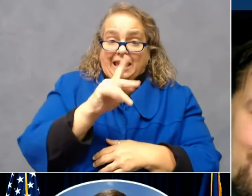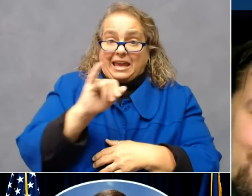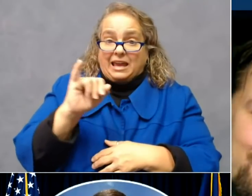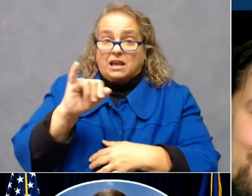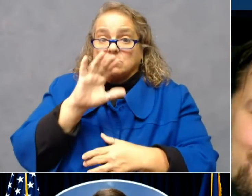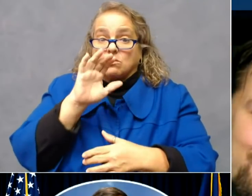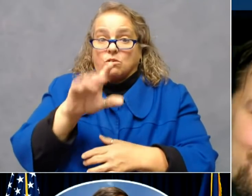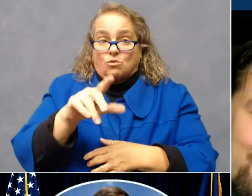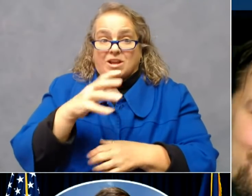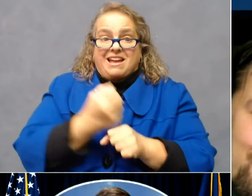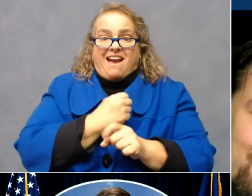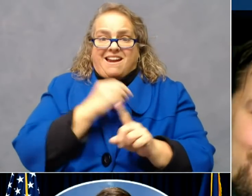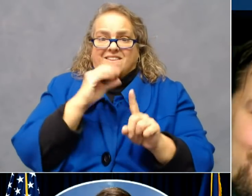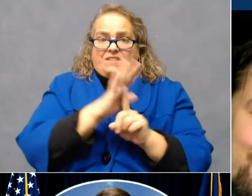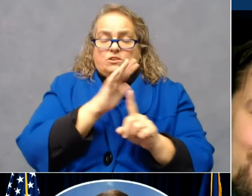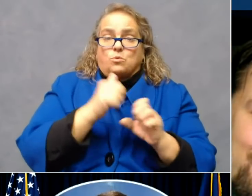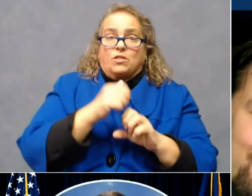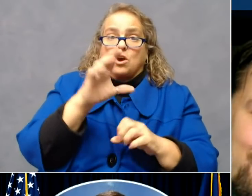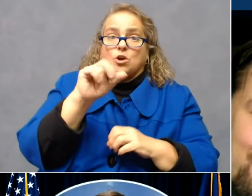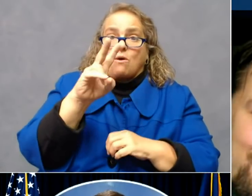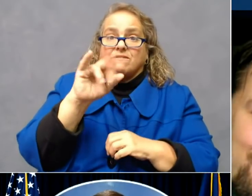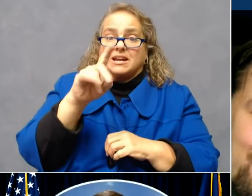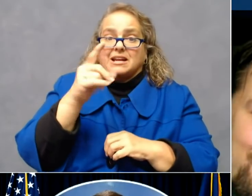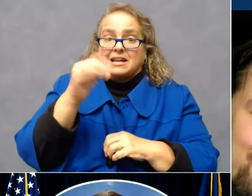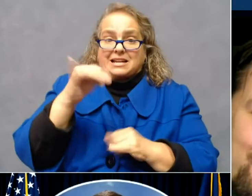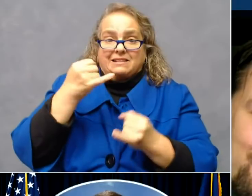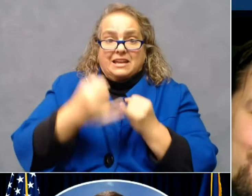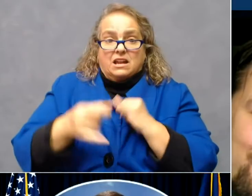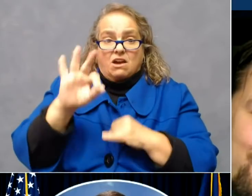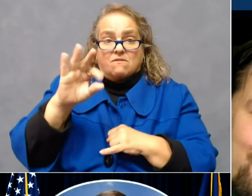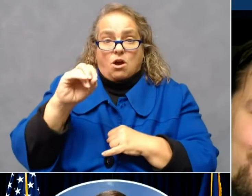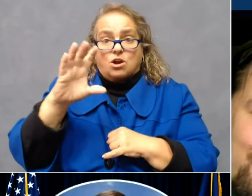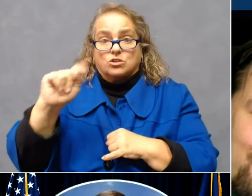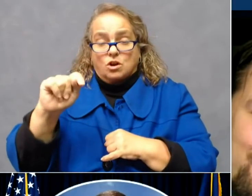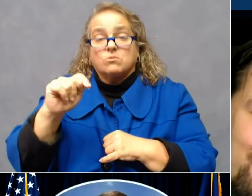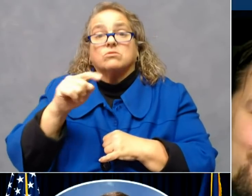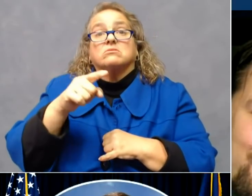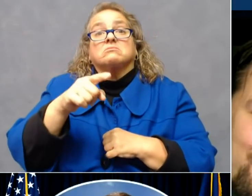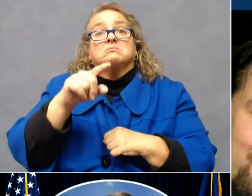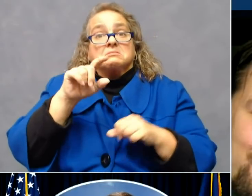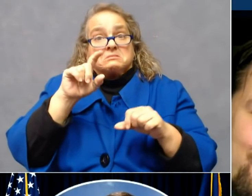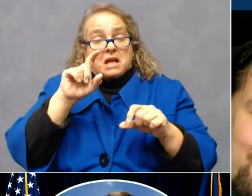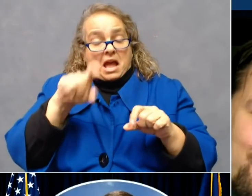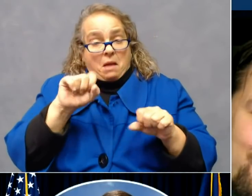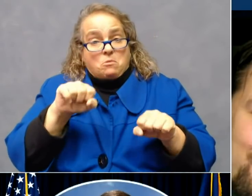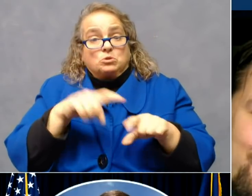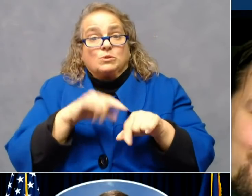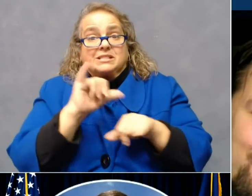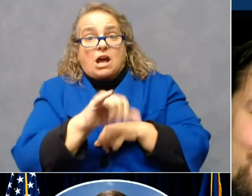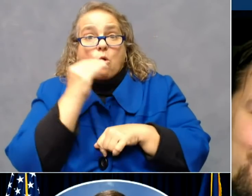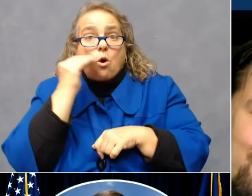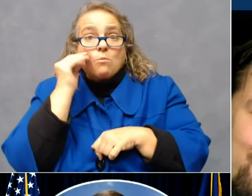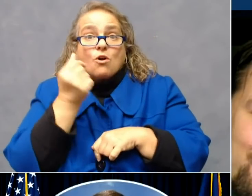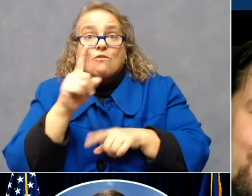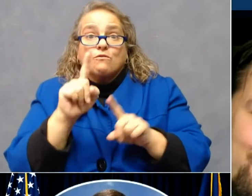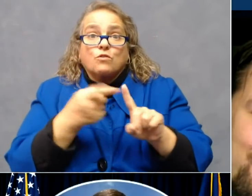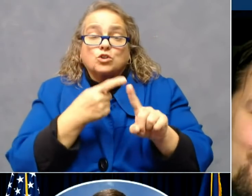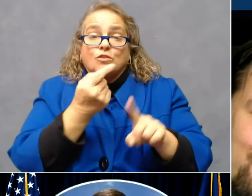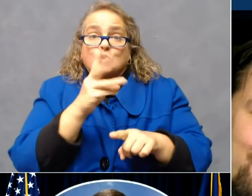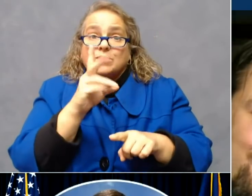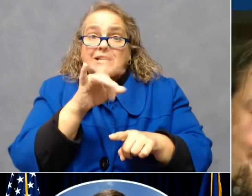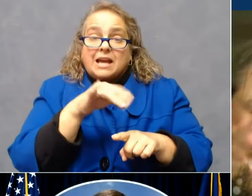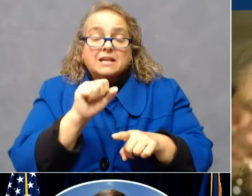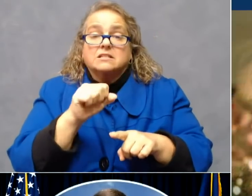the end of October. While they were able to handle treatment at home for the first few days, Bruce was transferred to Baptist Hospital on